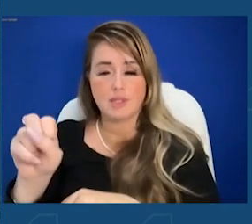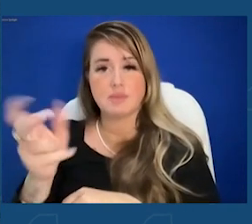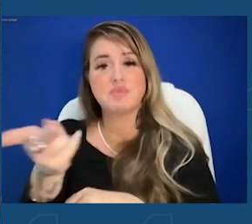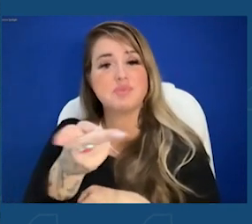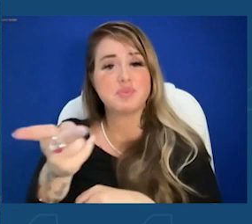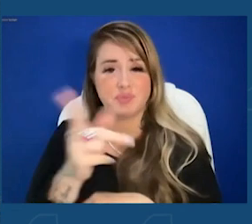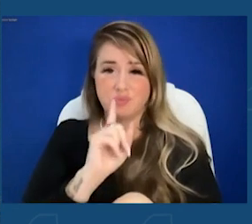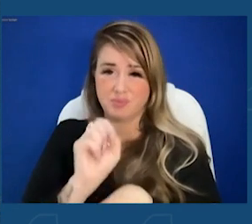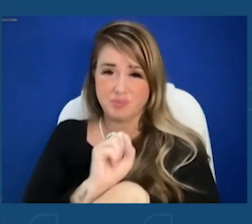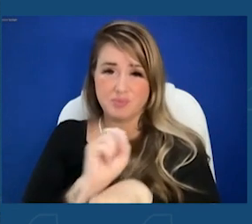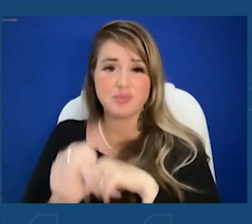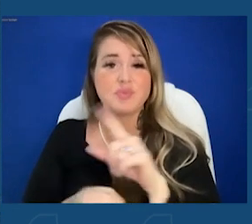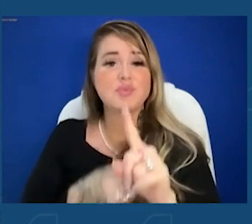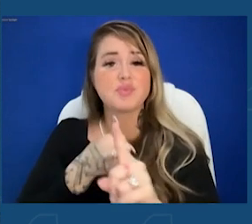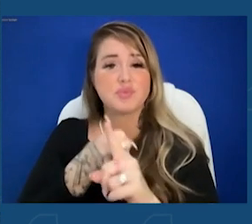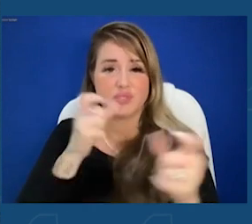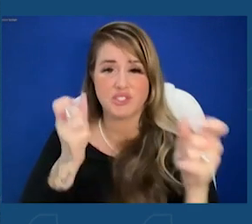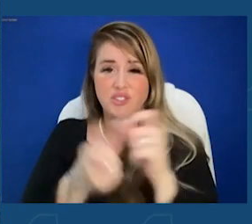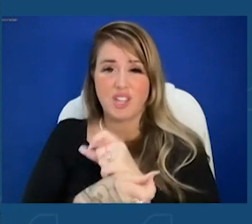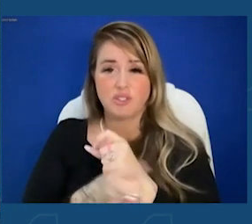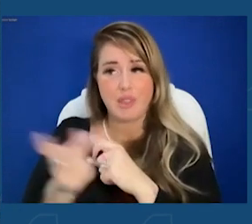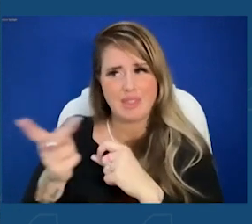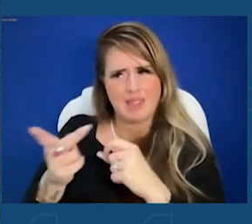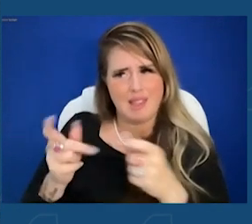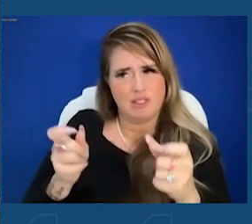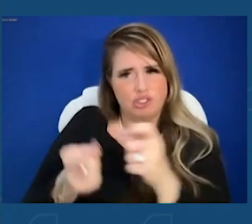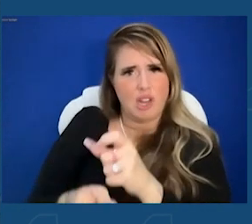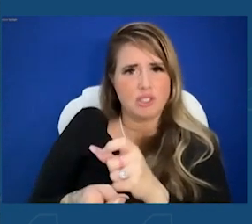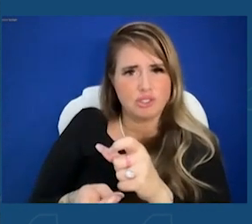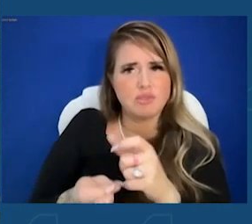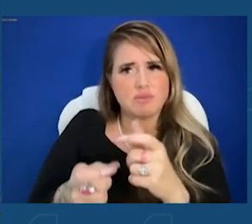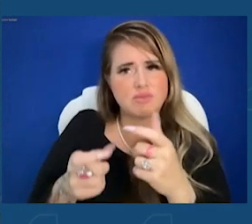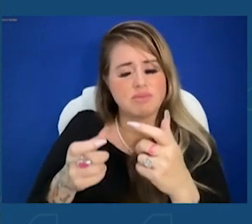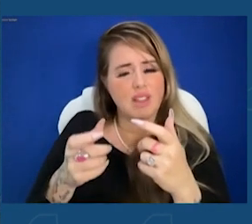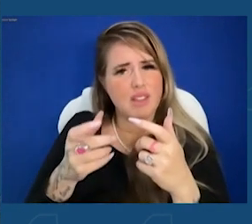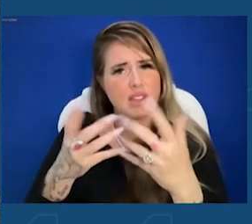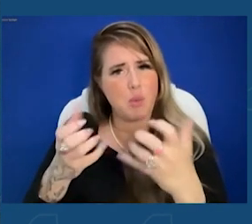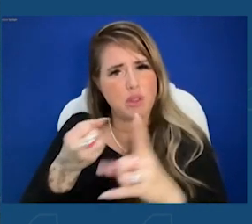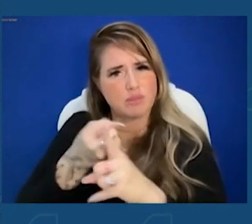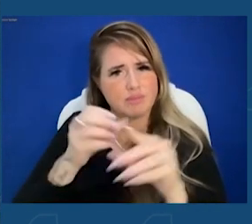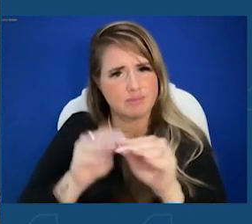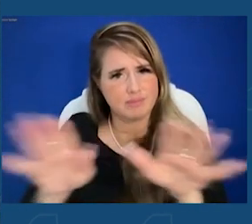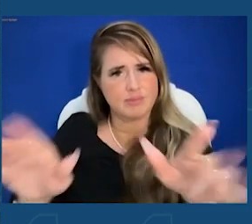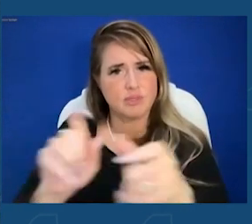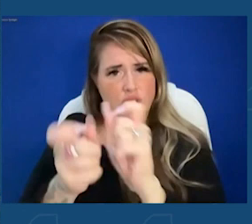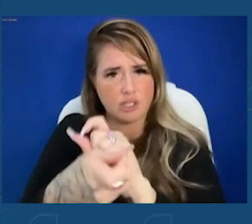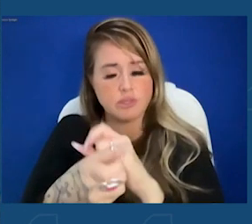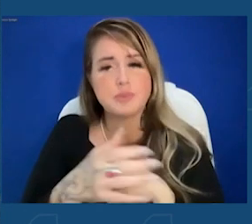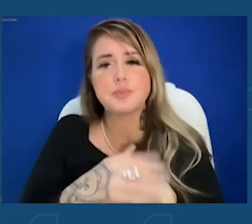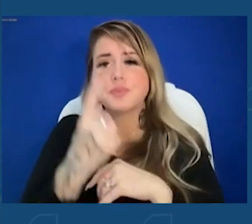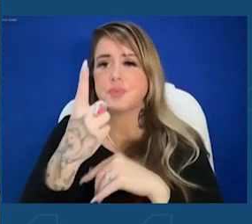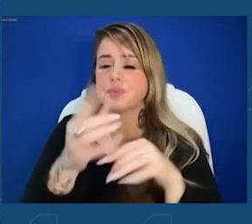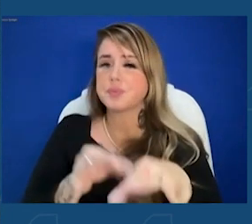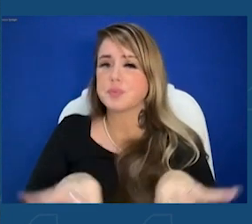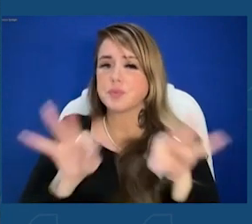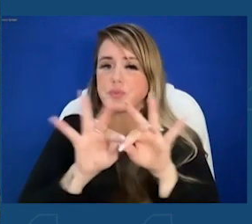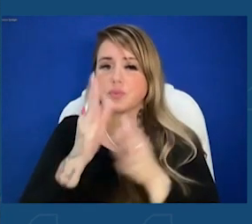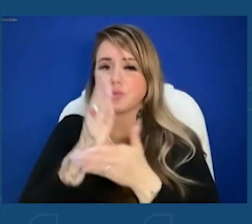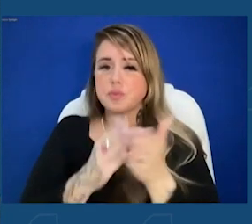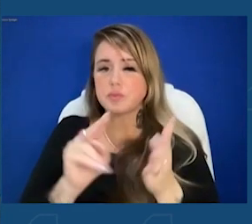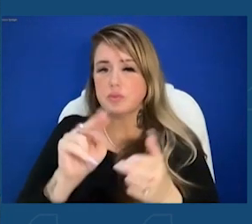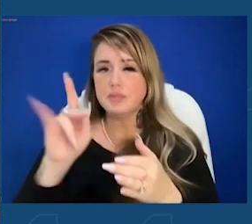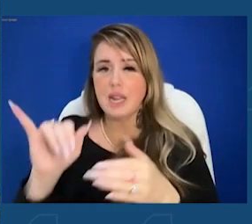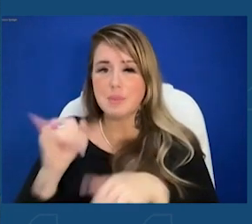change they wanted to see. A key feature of the Nappi Wellness Institute is the expanded, it's tripled